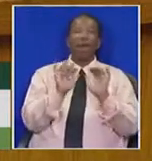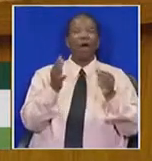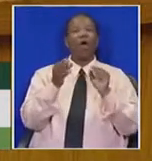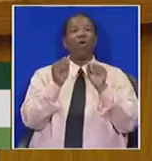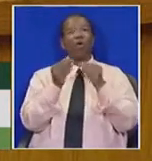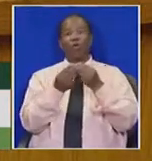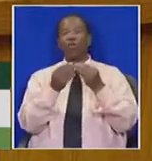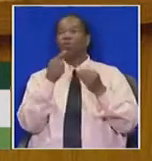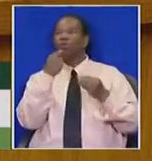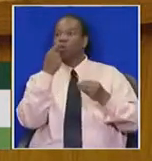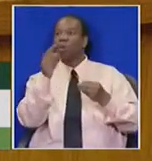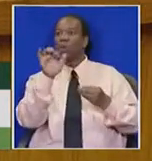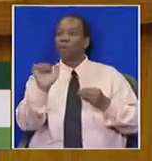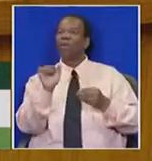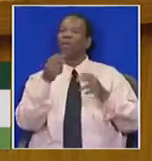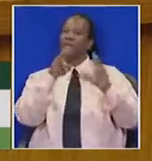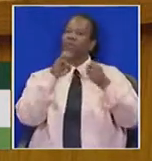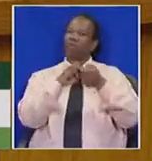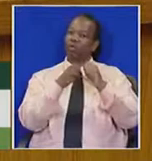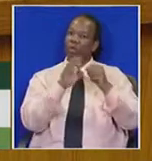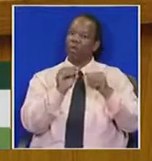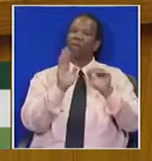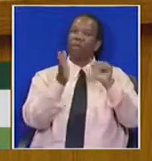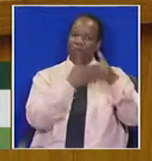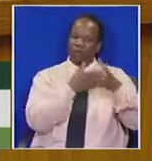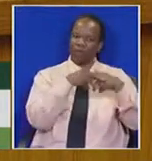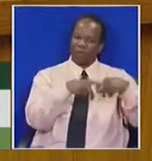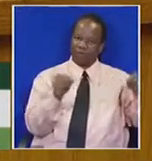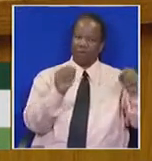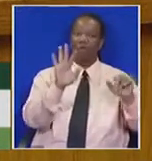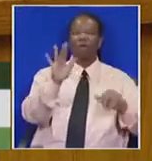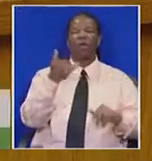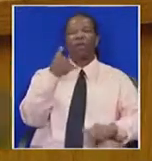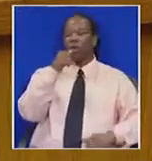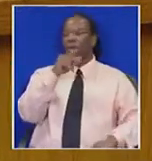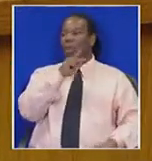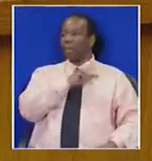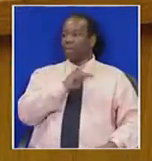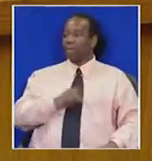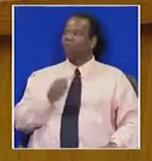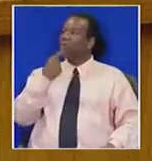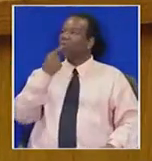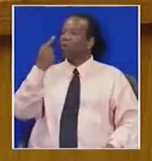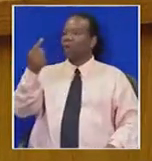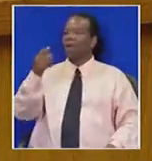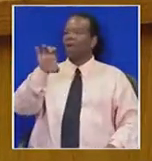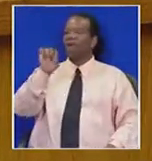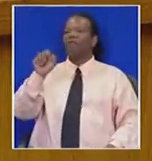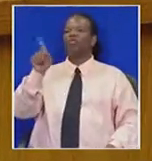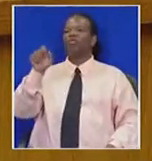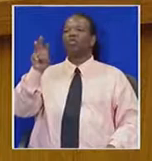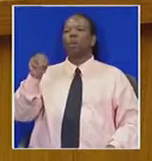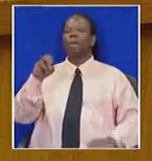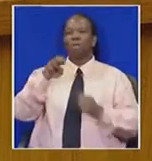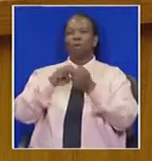matter. They believed in you before when you promised them that ESCOM problems will be attended to. There are